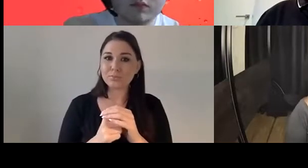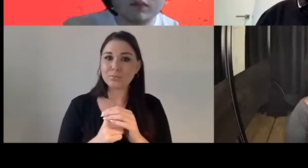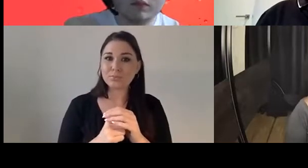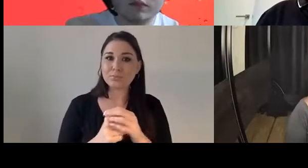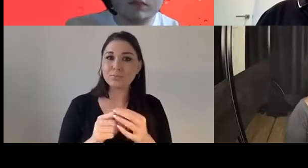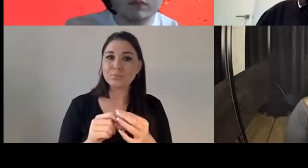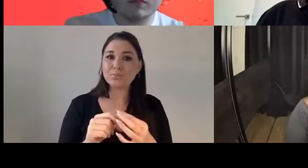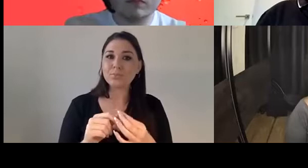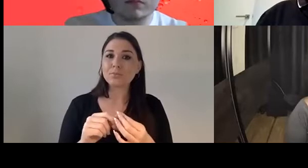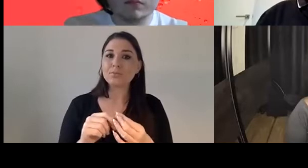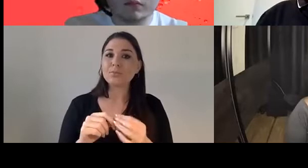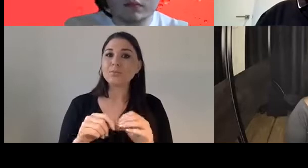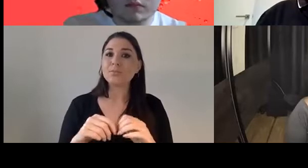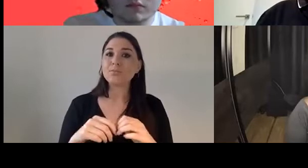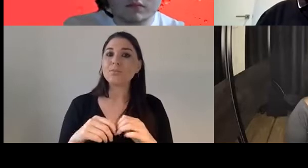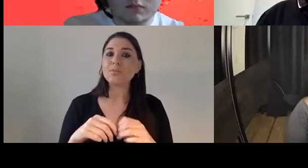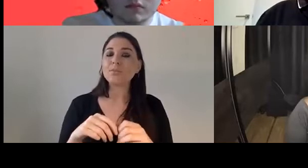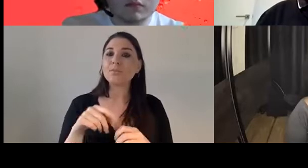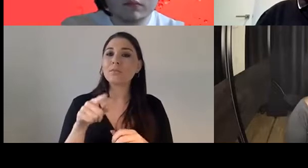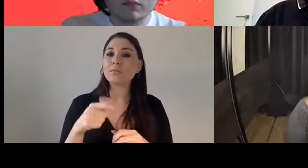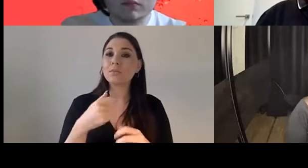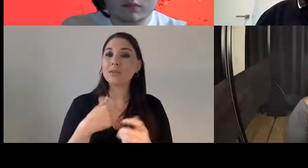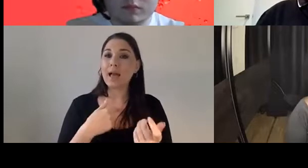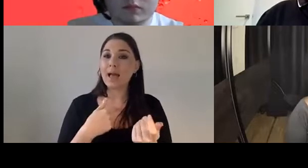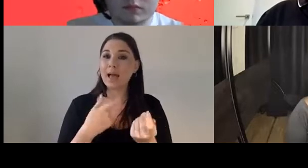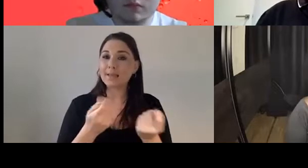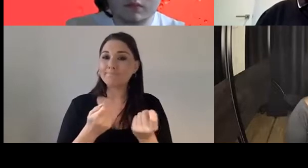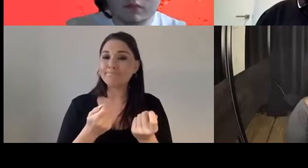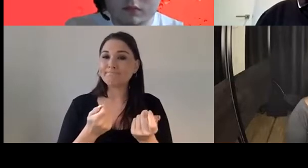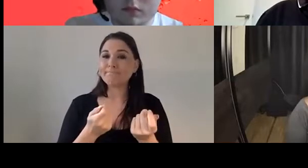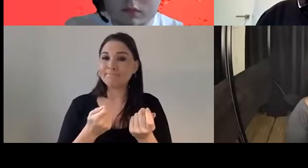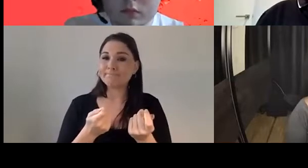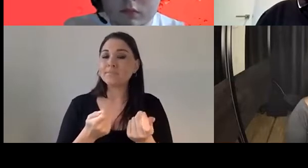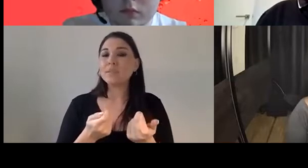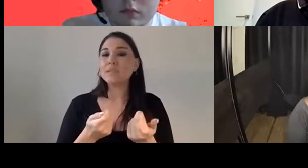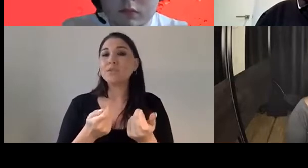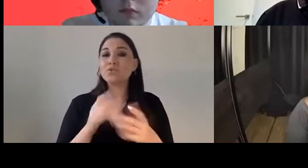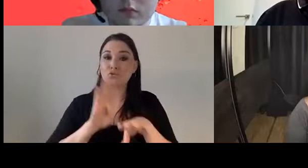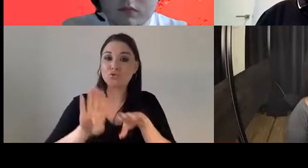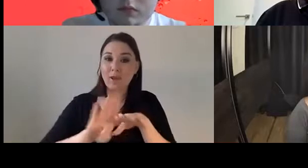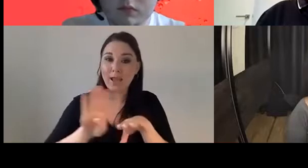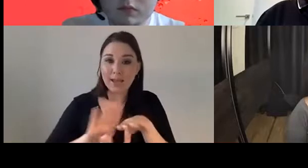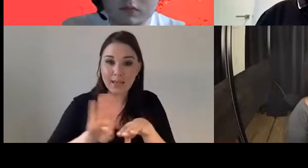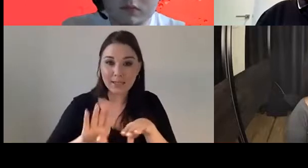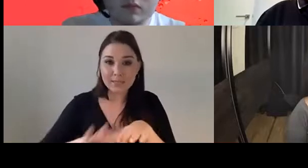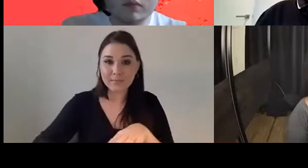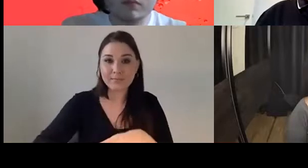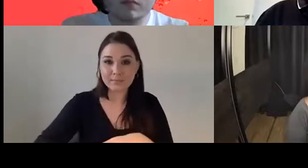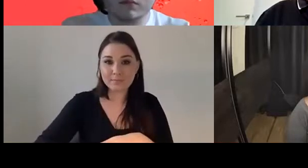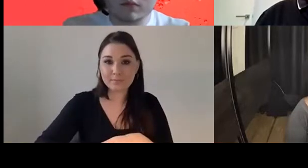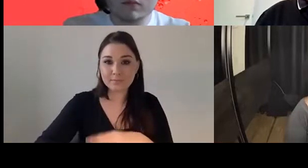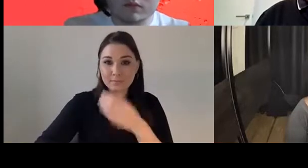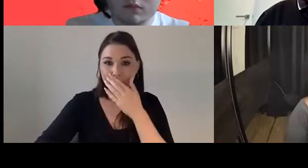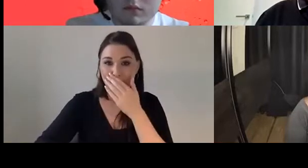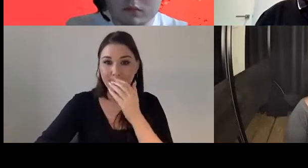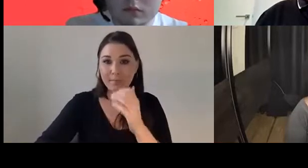For instance, I run unconscious bias training, and halfway through the training, I tell the participants that unconscious bias